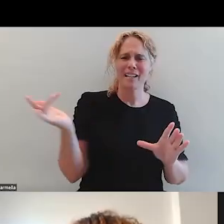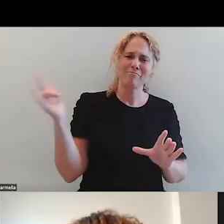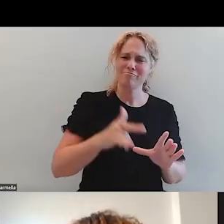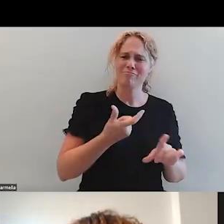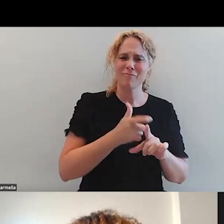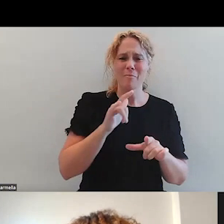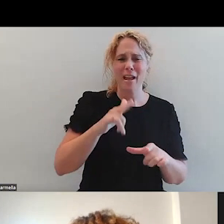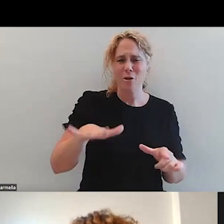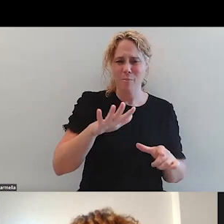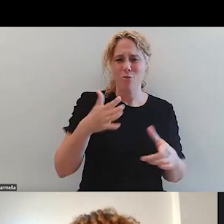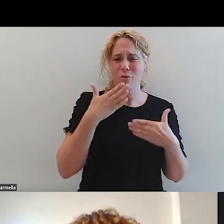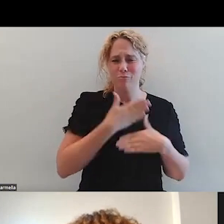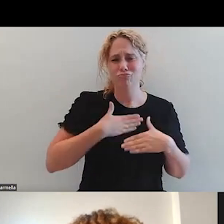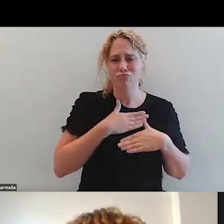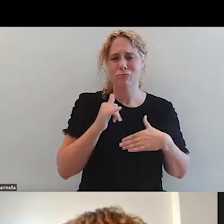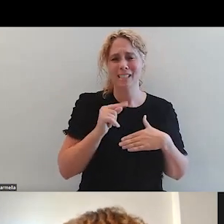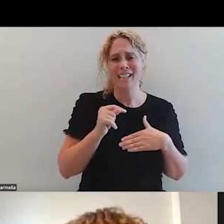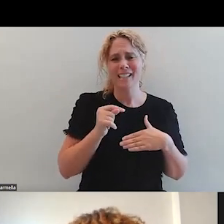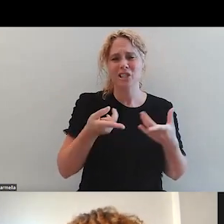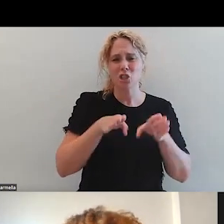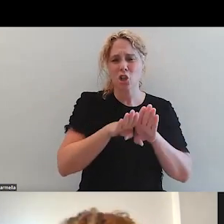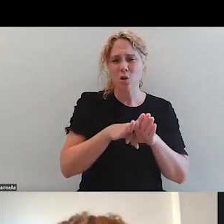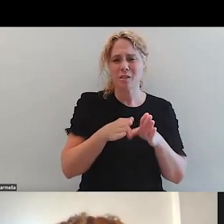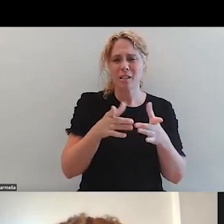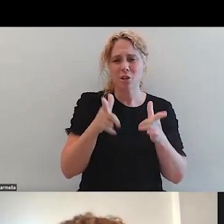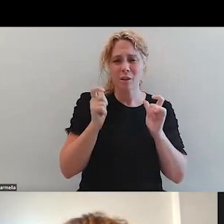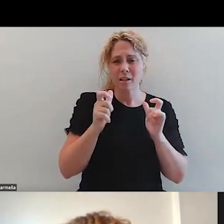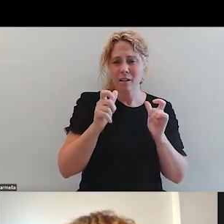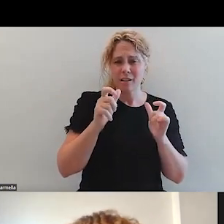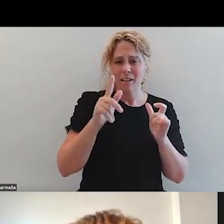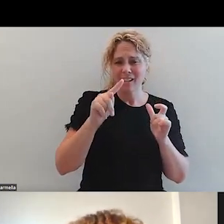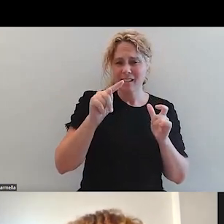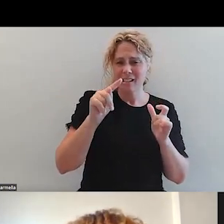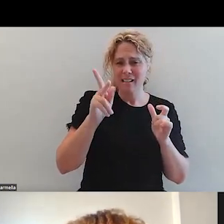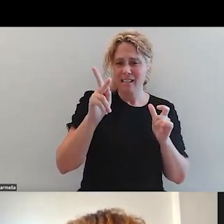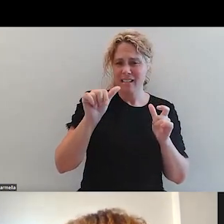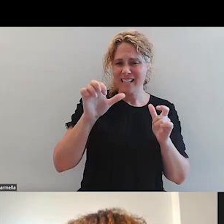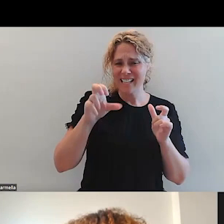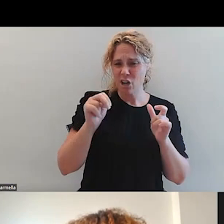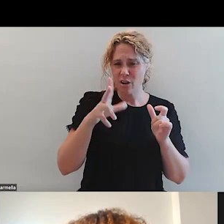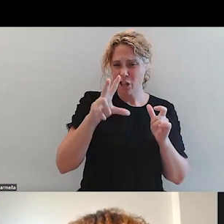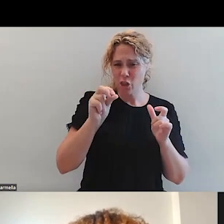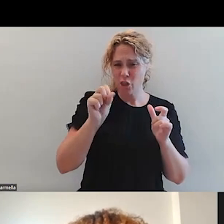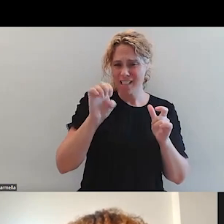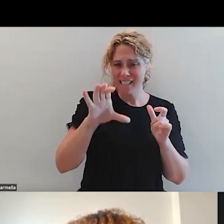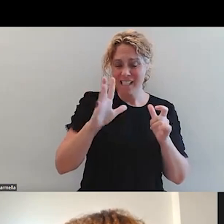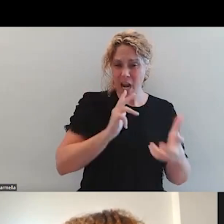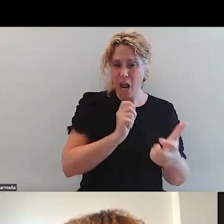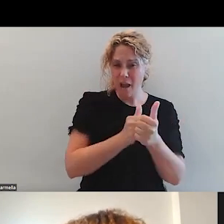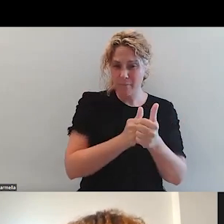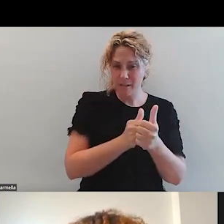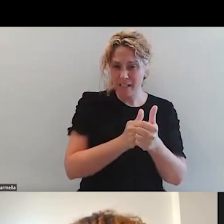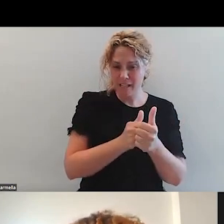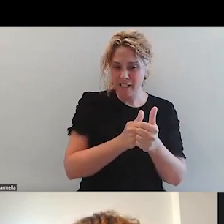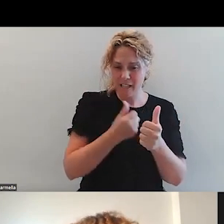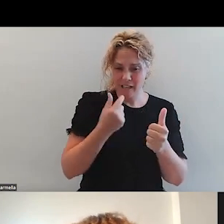Really appreciate it. Just closing out really quickly, Karen, can you come on for 30 seconds and give the update on the Moving America's